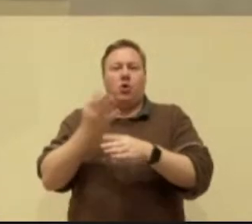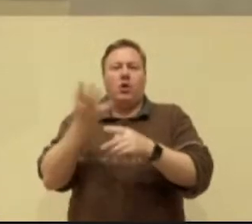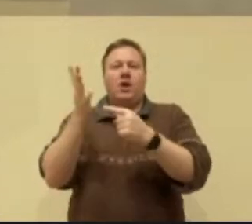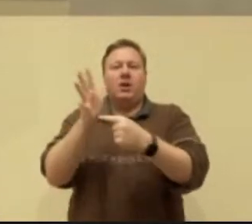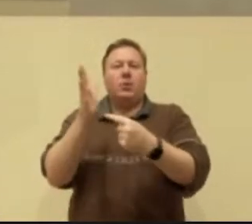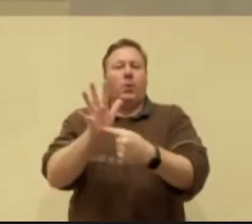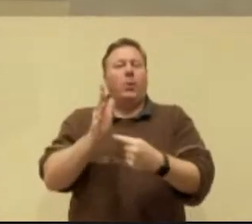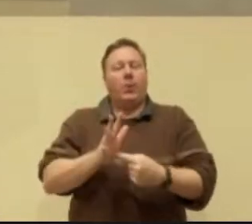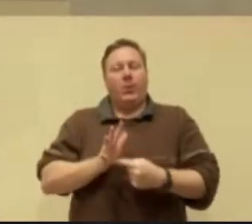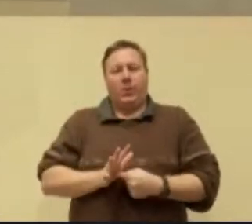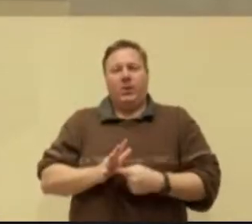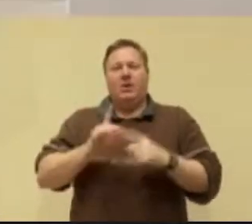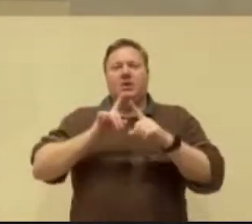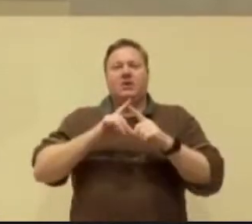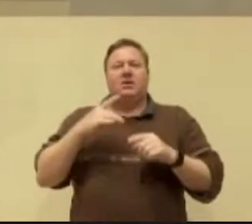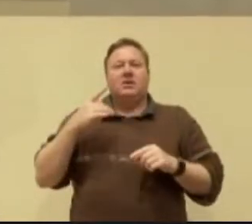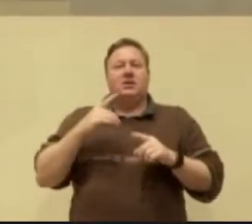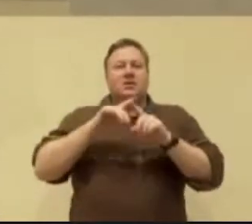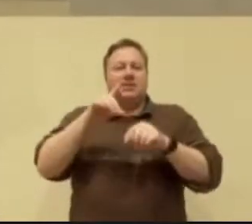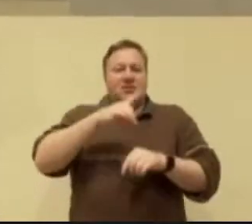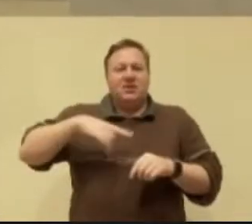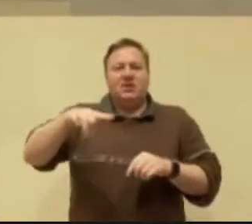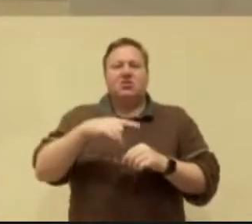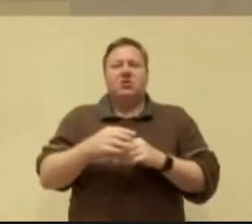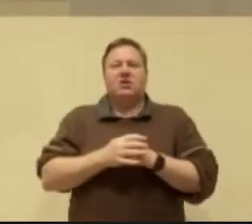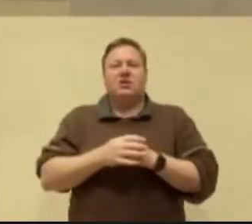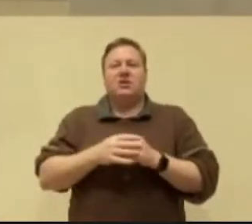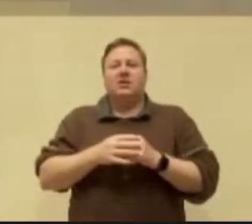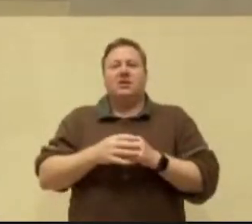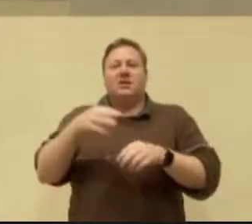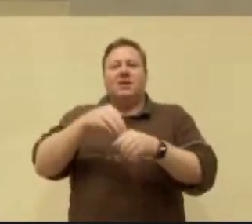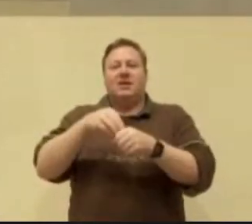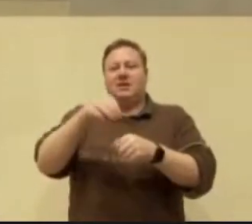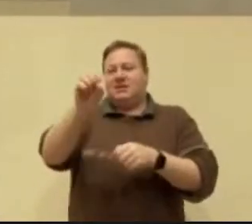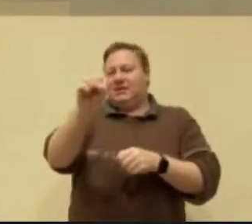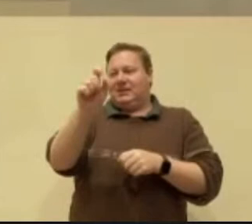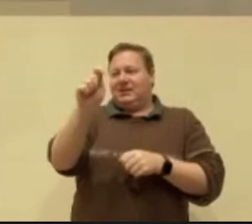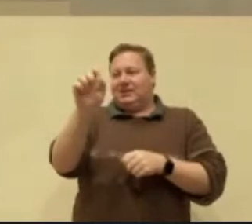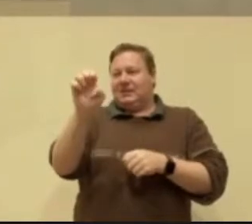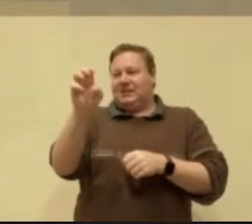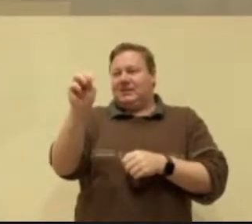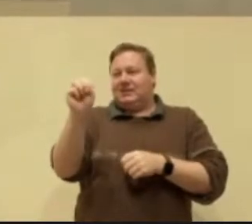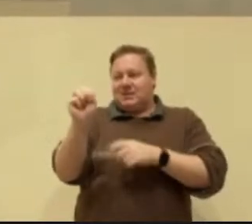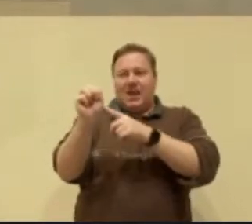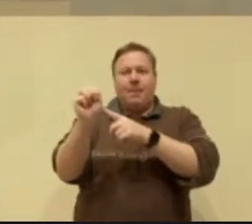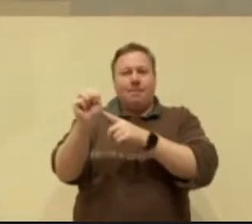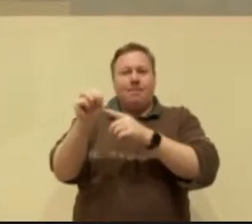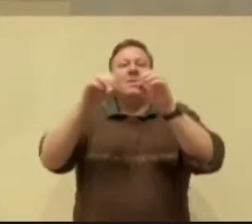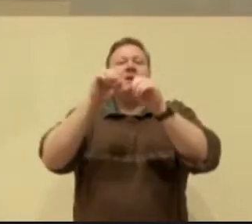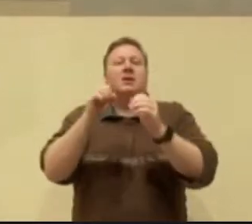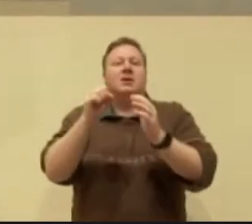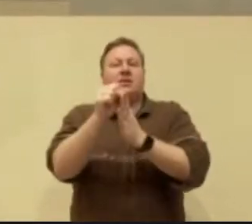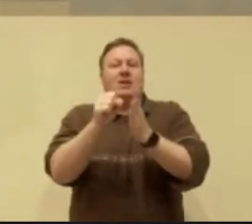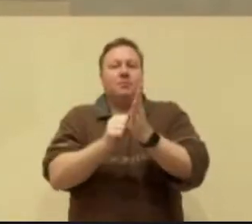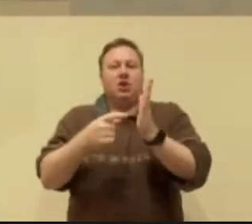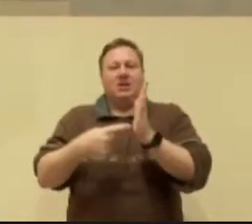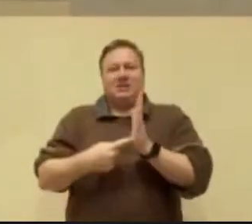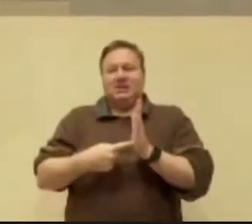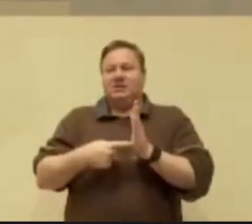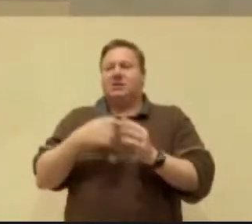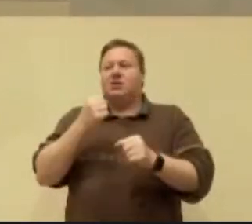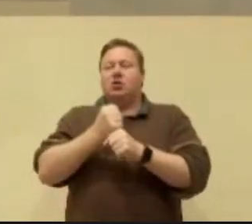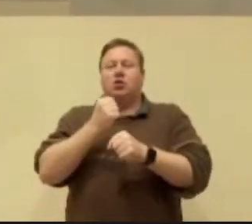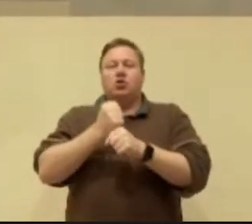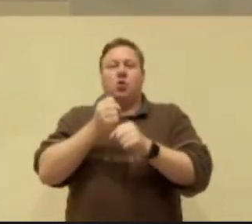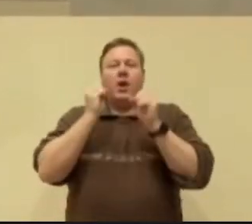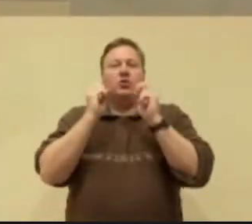for district on what we call stem subjects now stem subjects are in grade 12 we